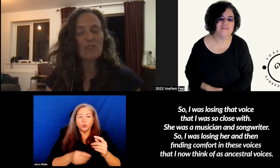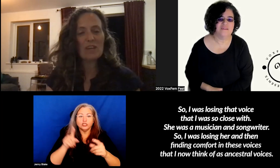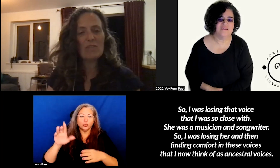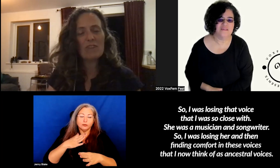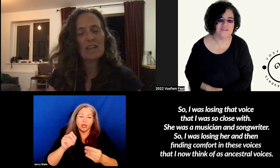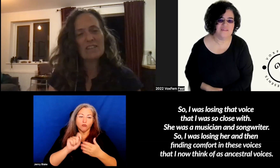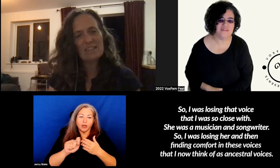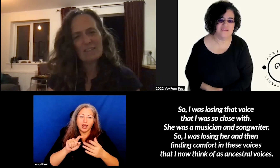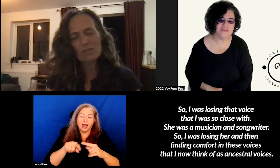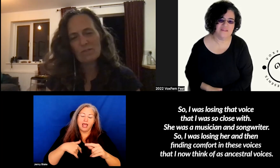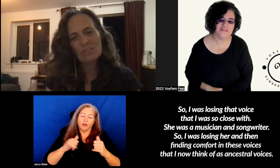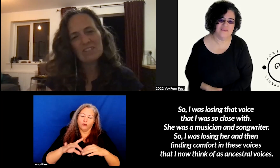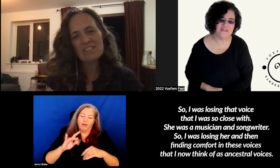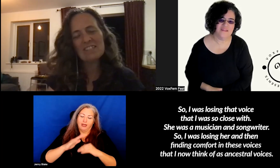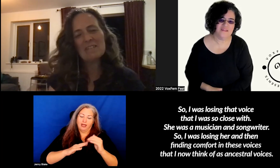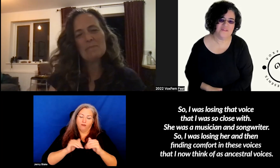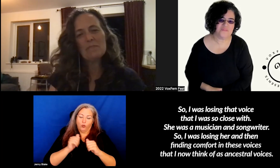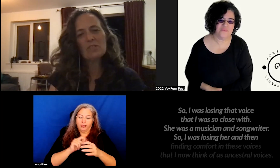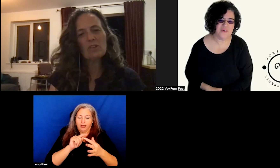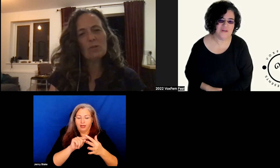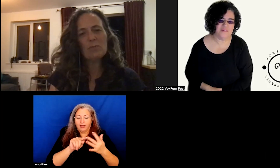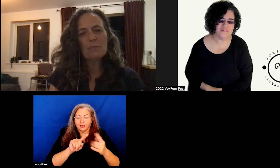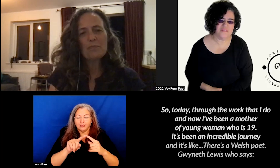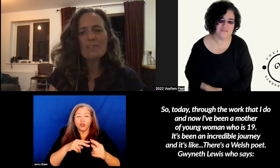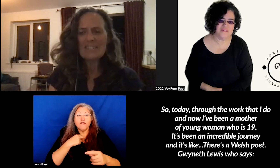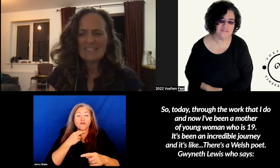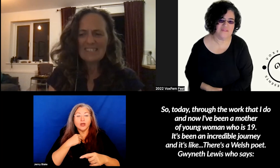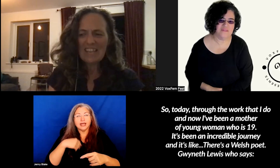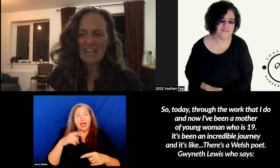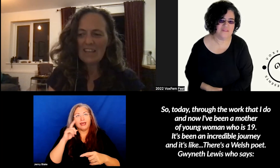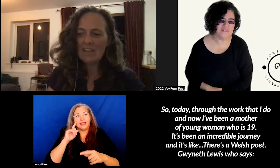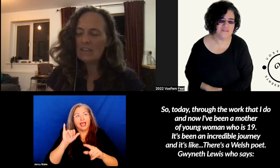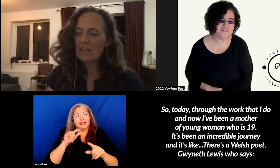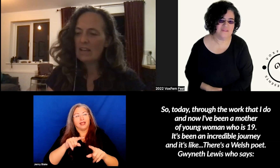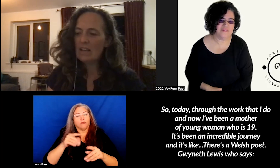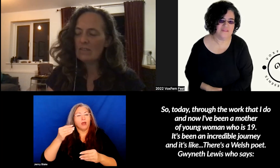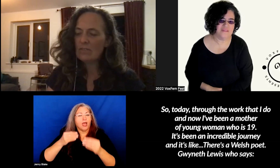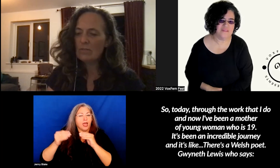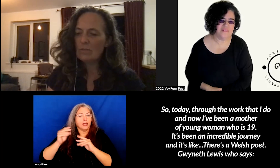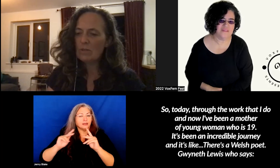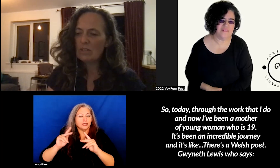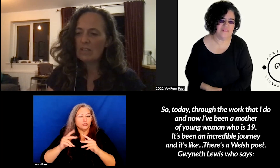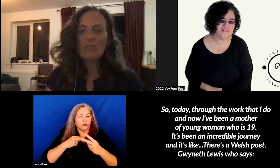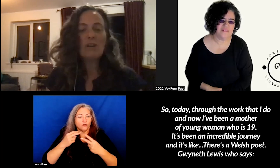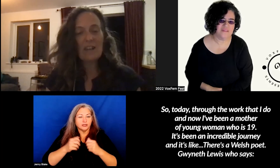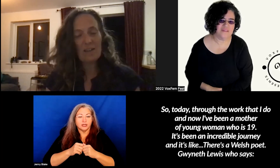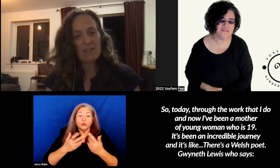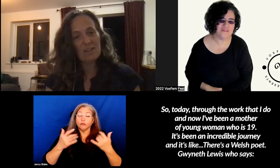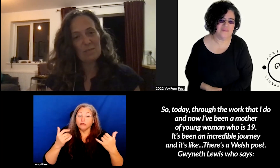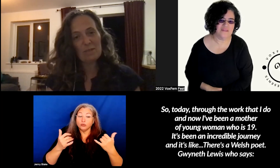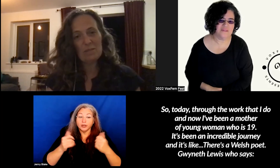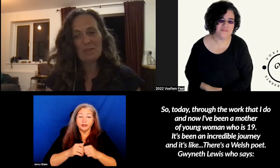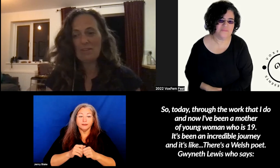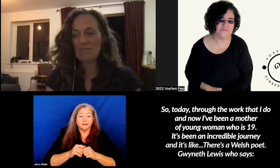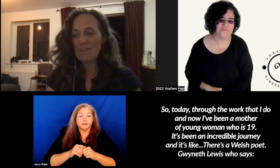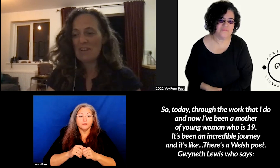now think of as ancestral voices. Yeah. So today, through the work that I do, and now, yeah, I've